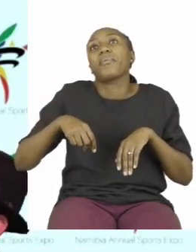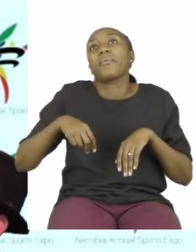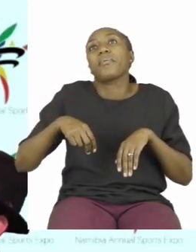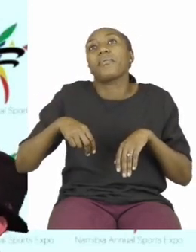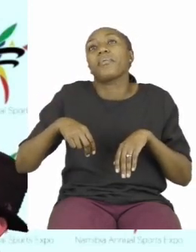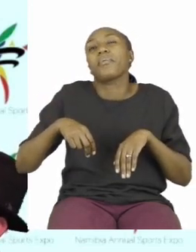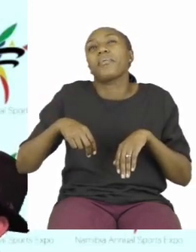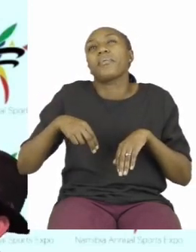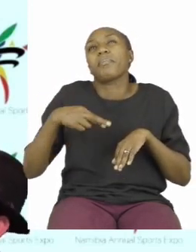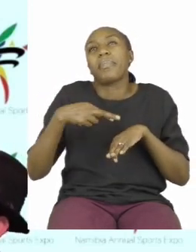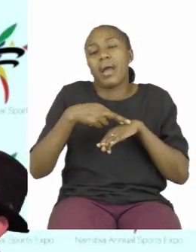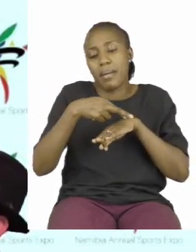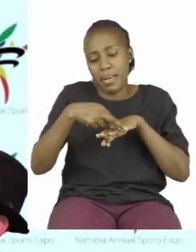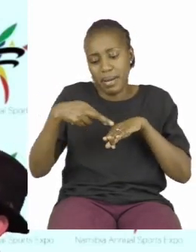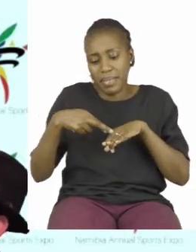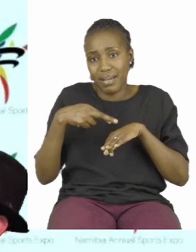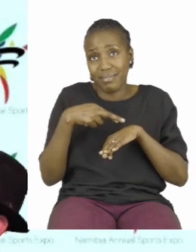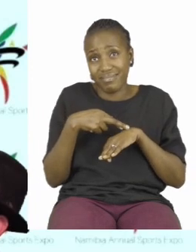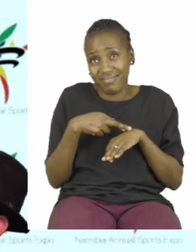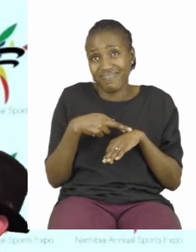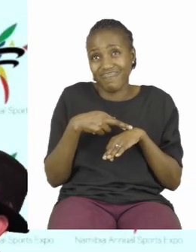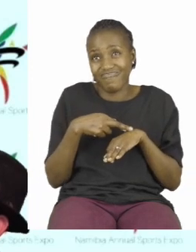we've been for the last